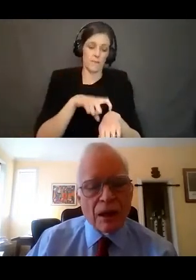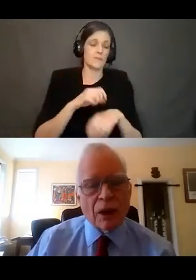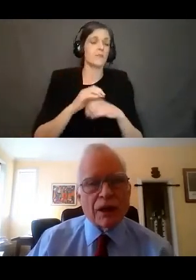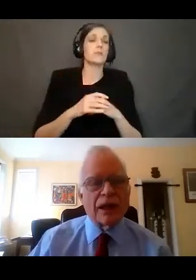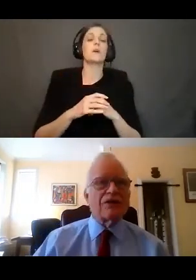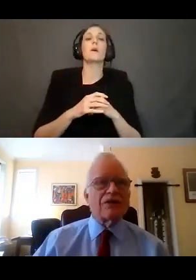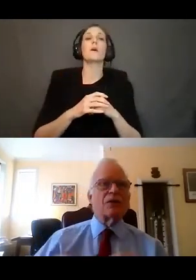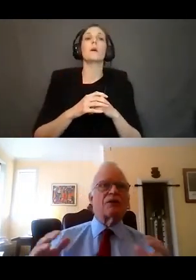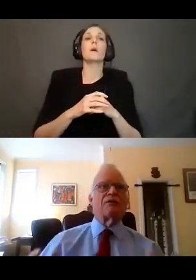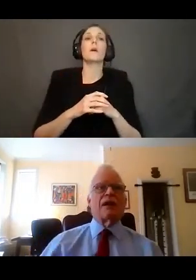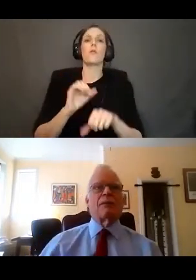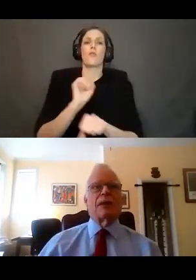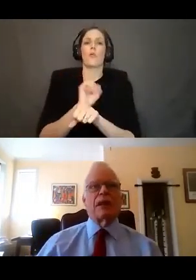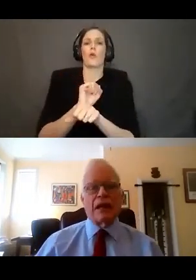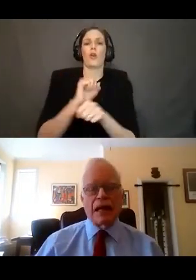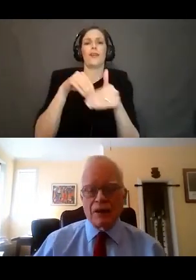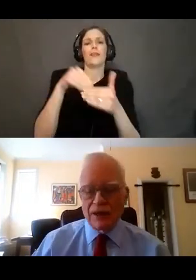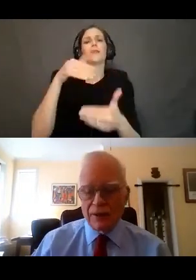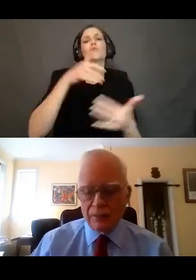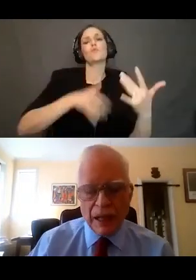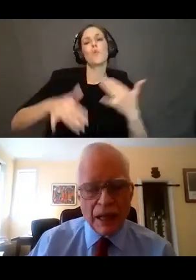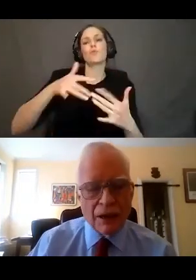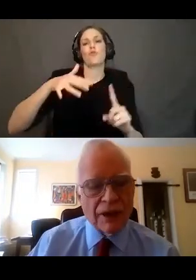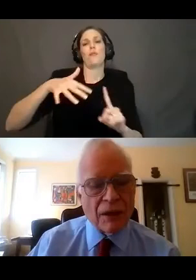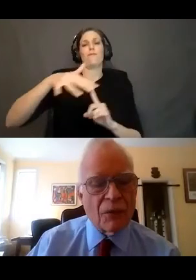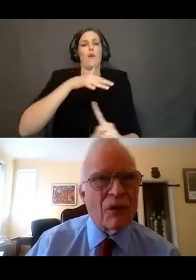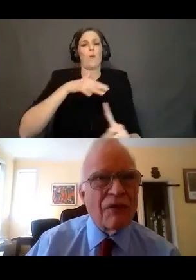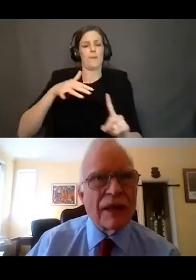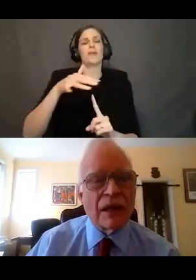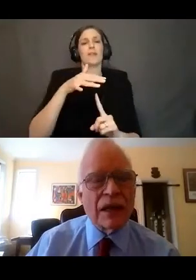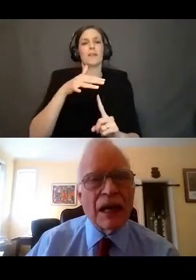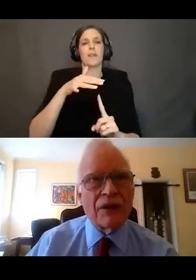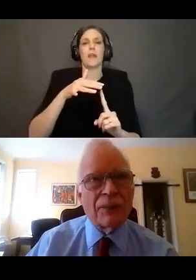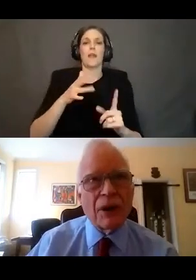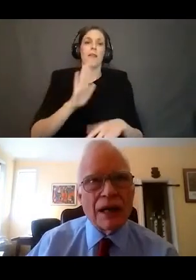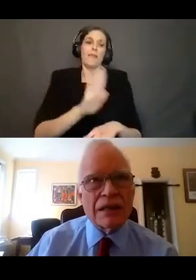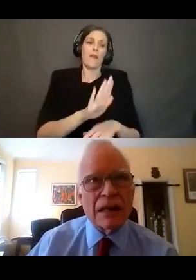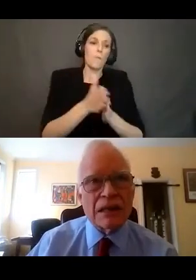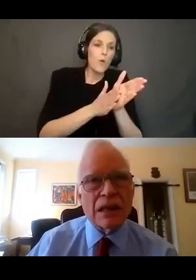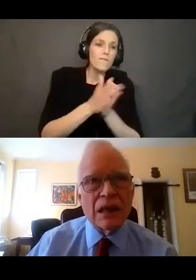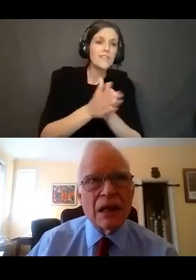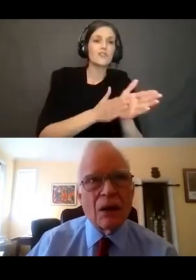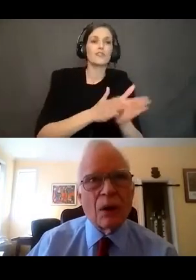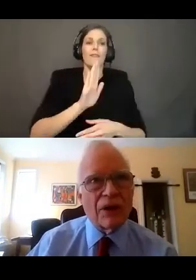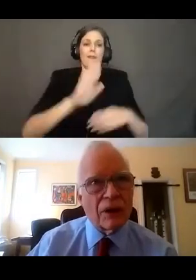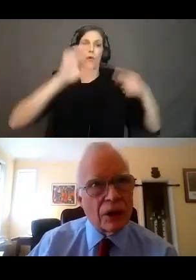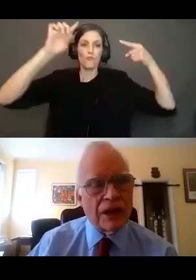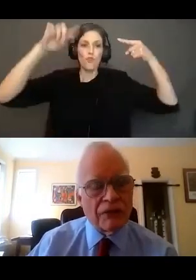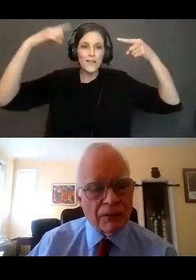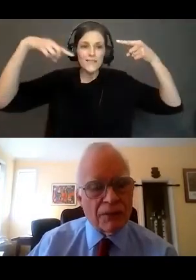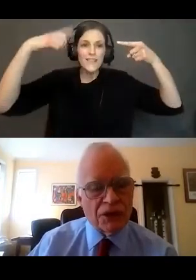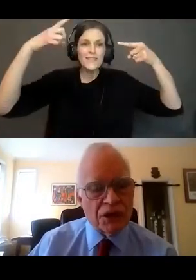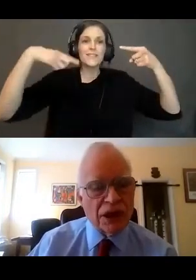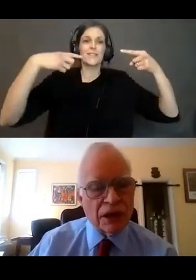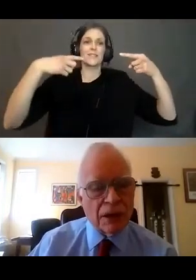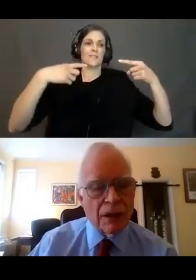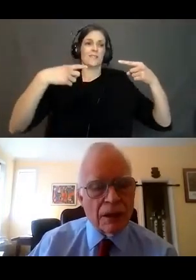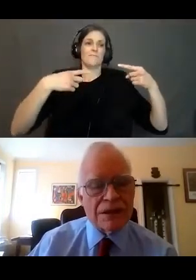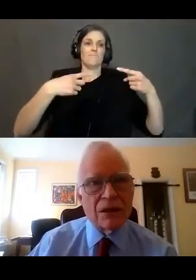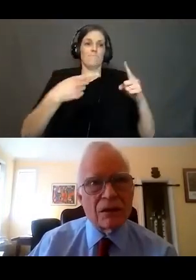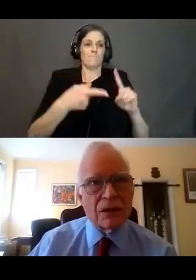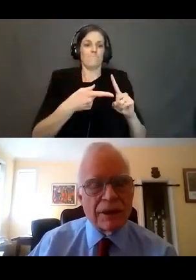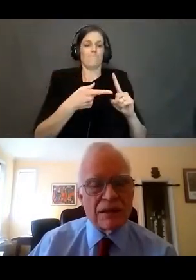they're working in a social environment, and how they are motivated and how they process what they're learning from the